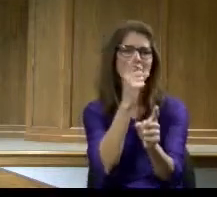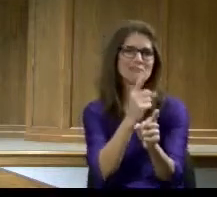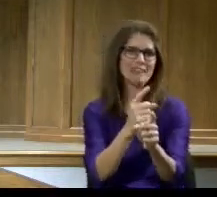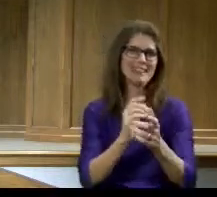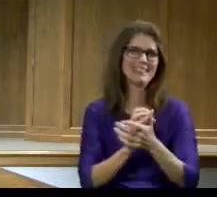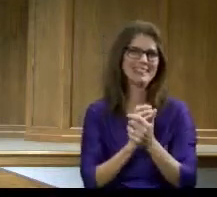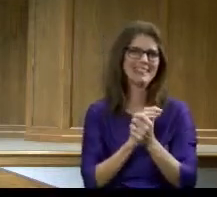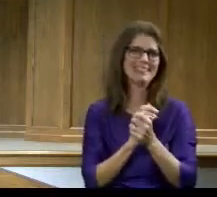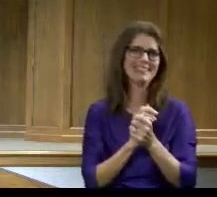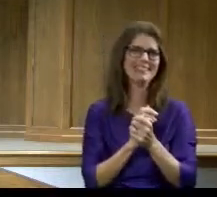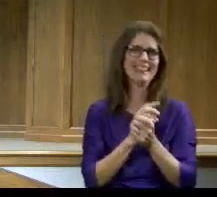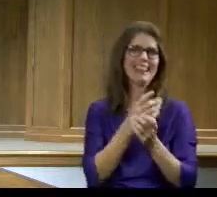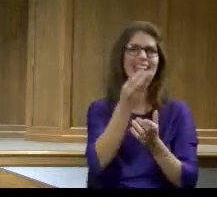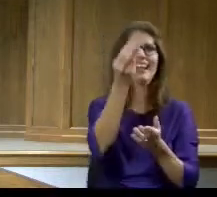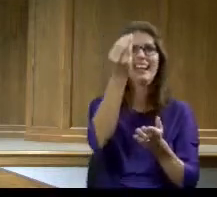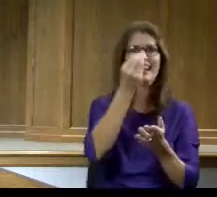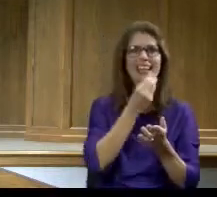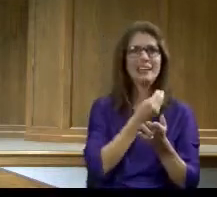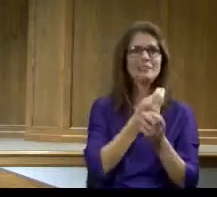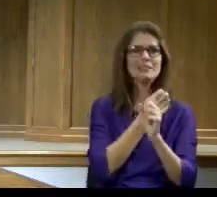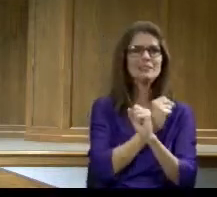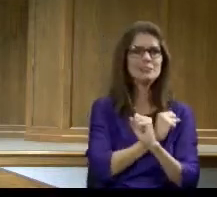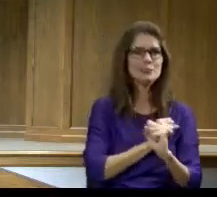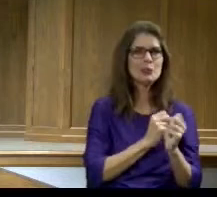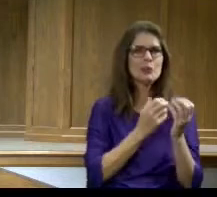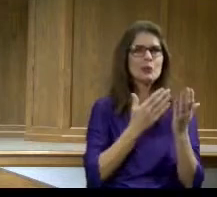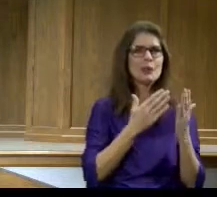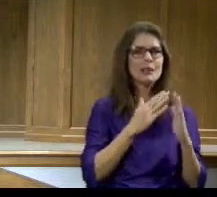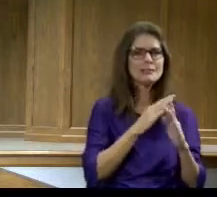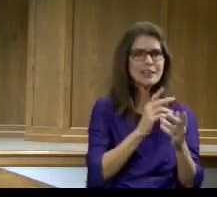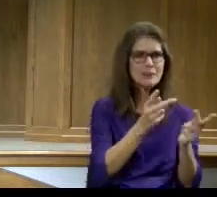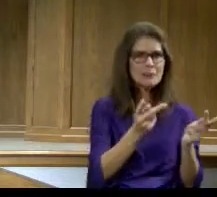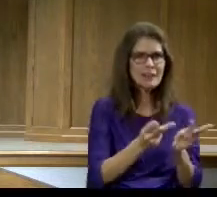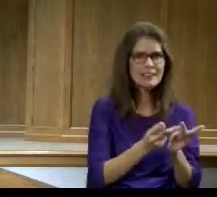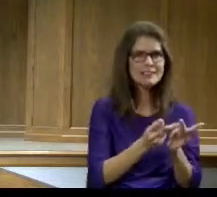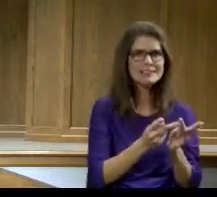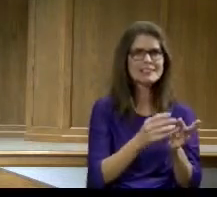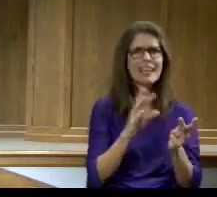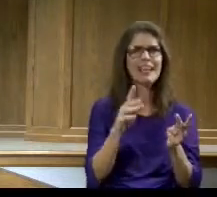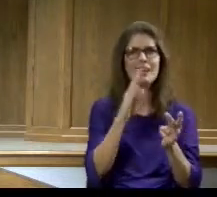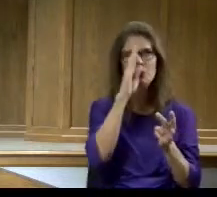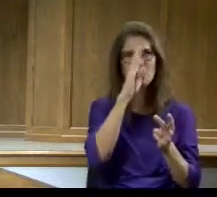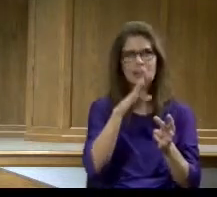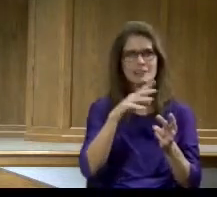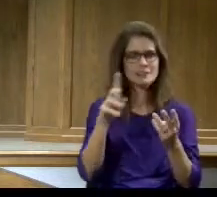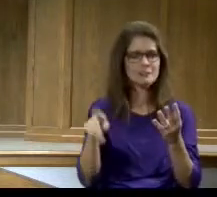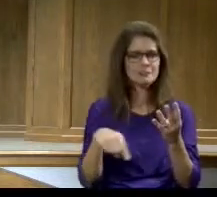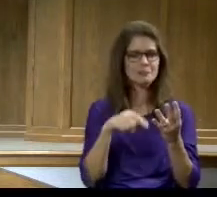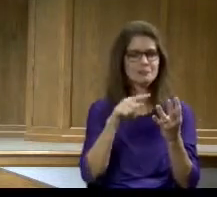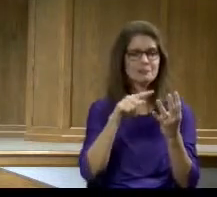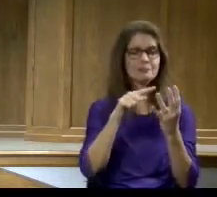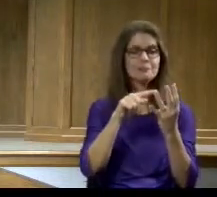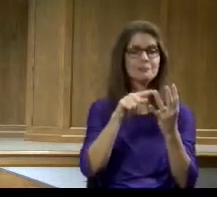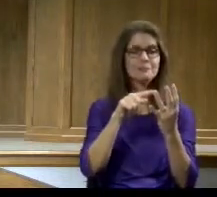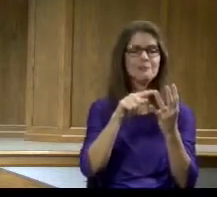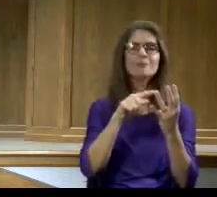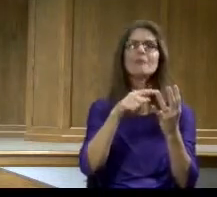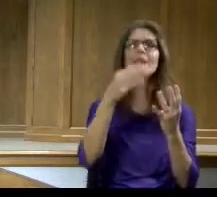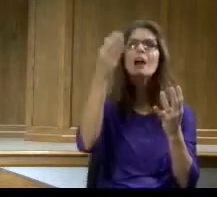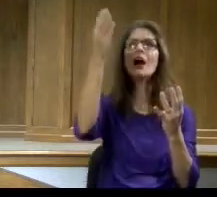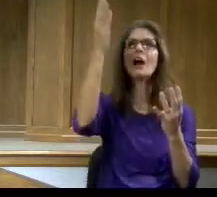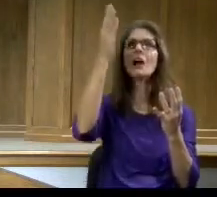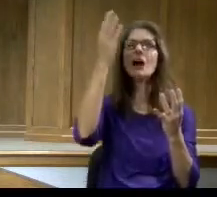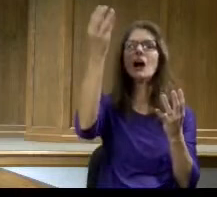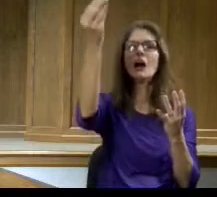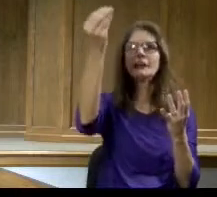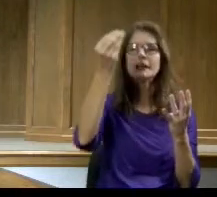God gives us security. God gives us direction. Look at the third one. God gives us destiny. Afterward, you will